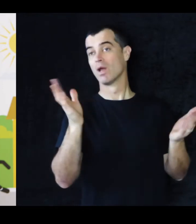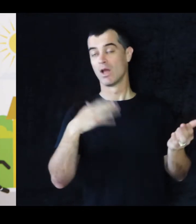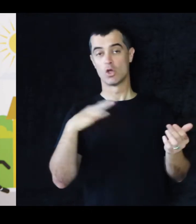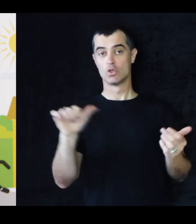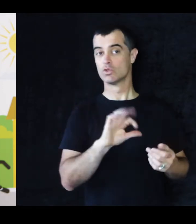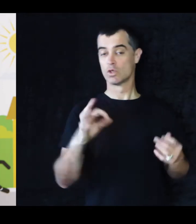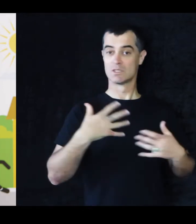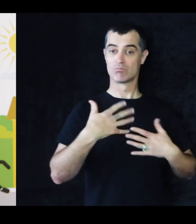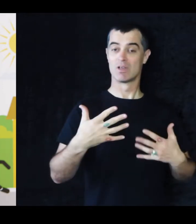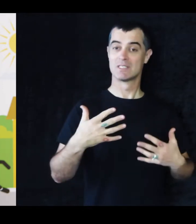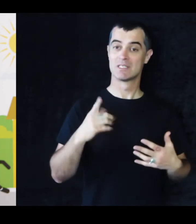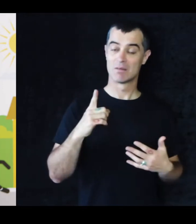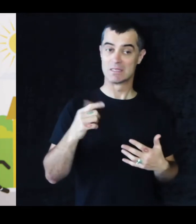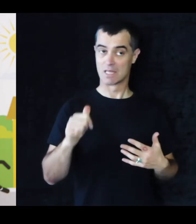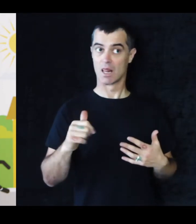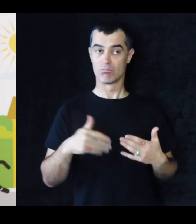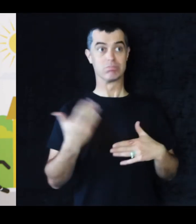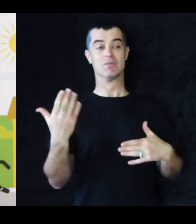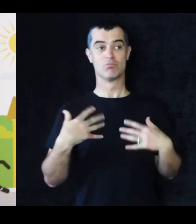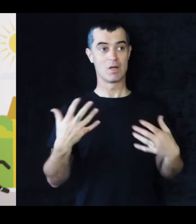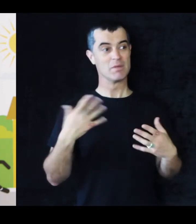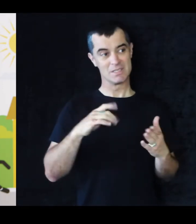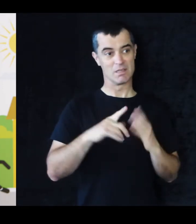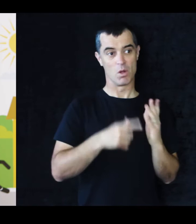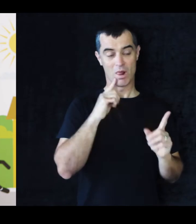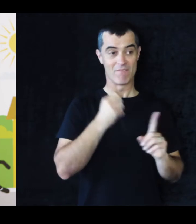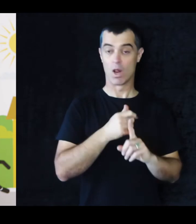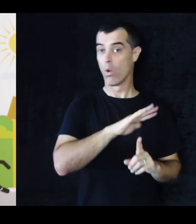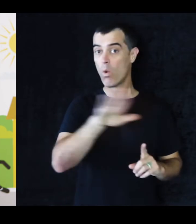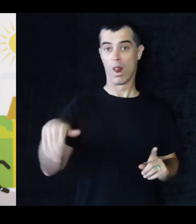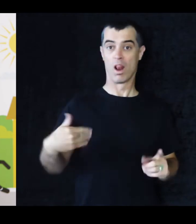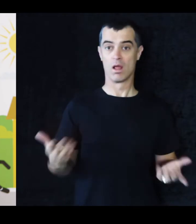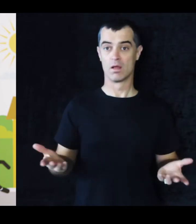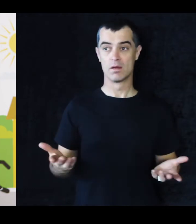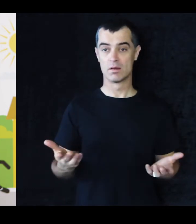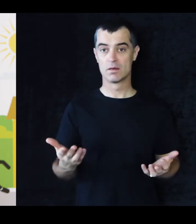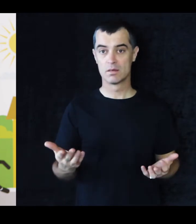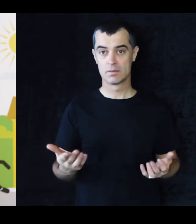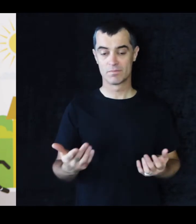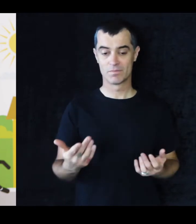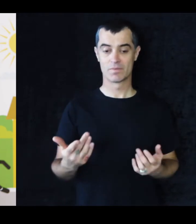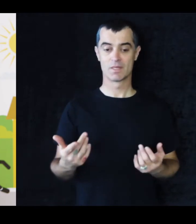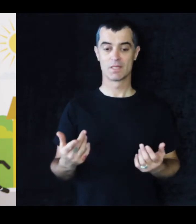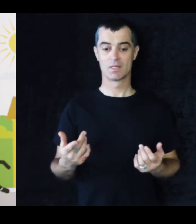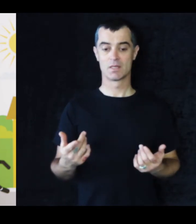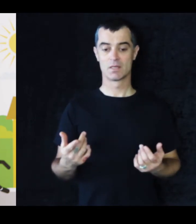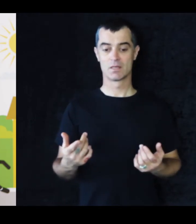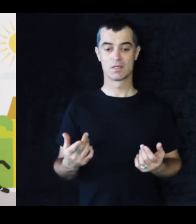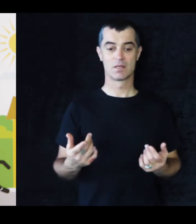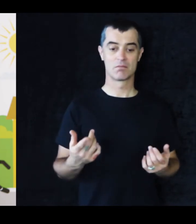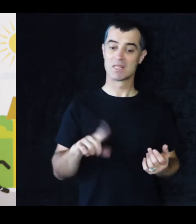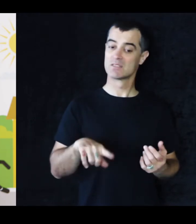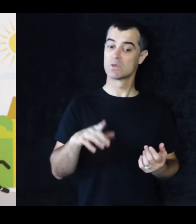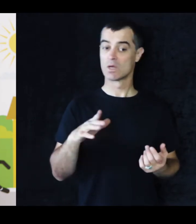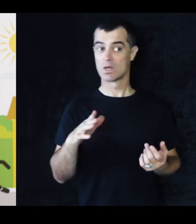be surprised. But it is because disability is going to affect all of us. And